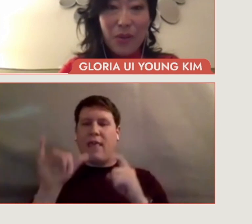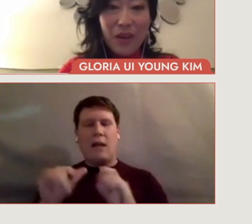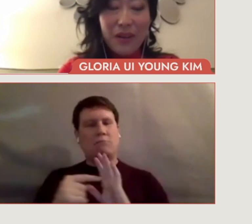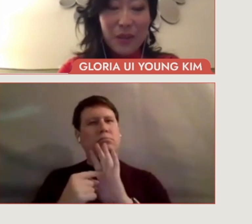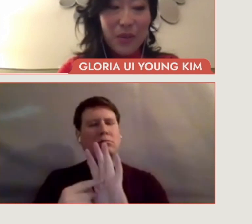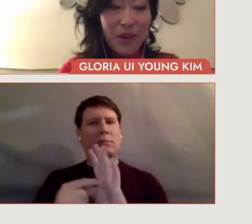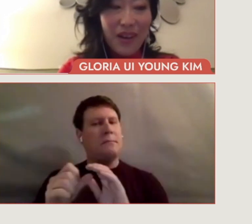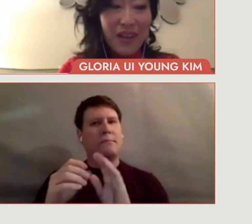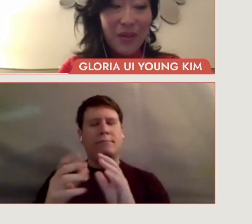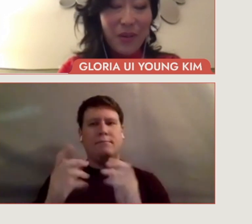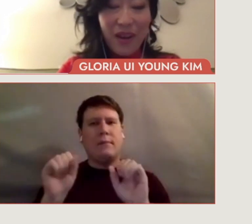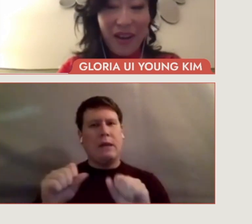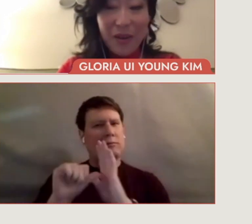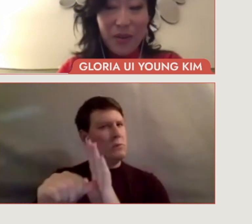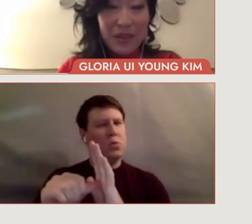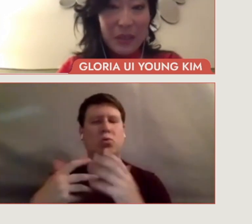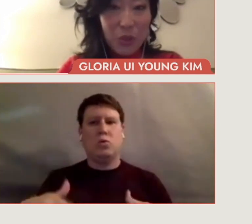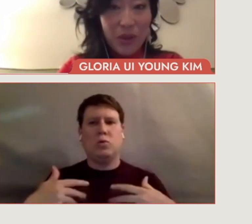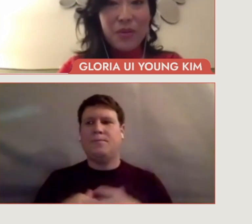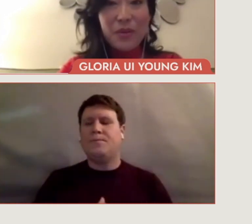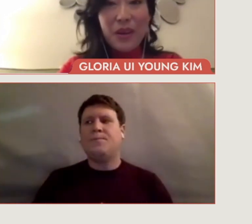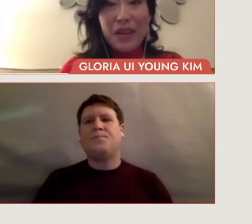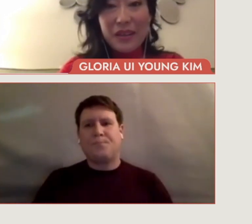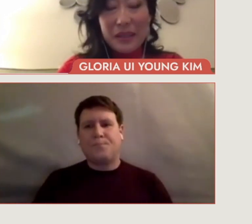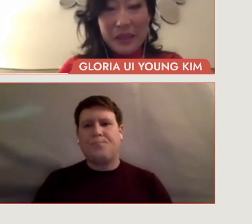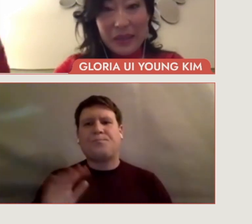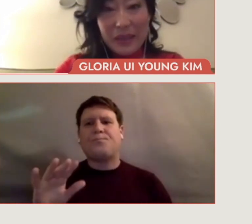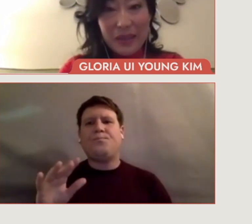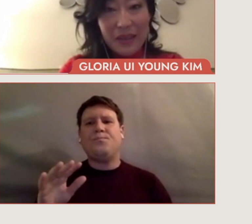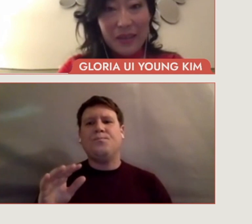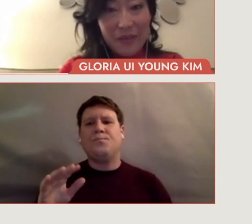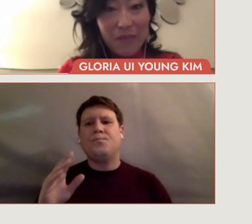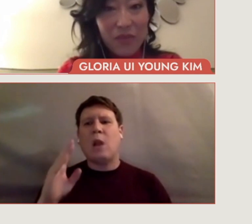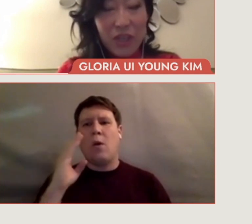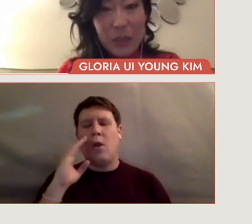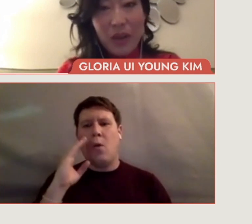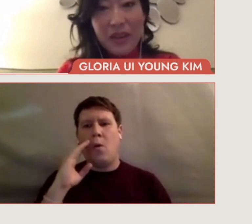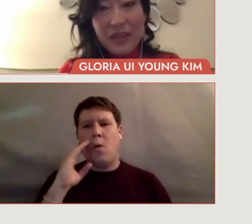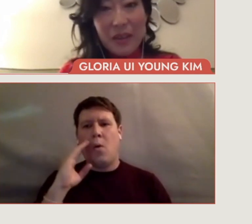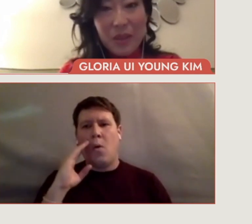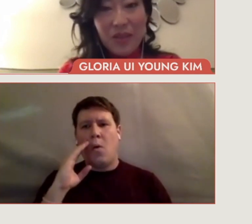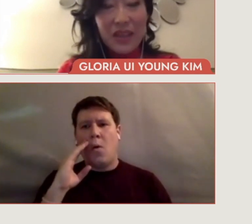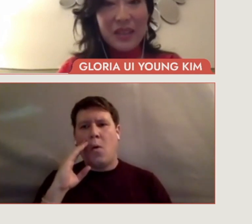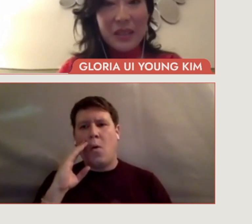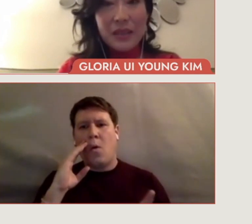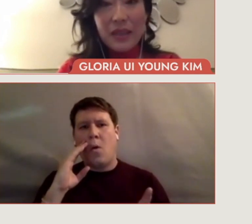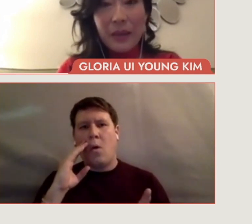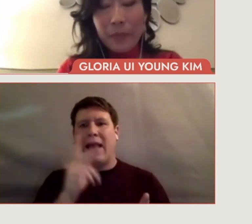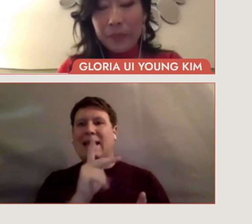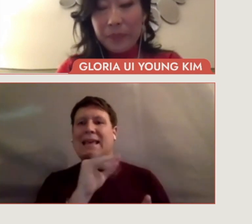know, so, you know, I know Inns Choi, who is the genius behind Kim's Convenience,